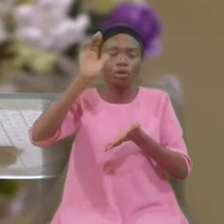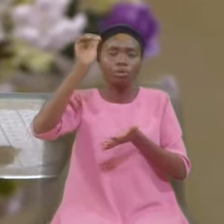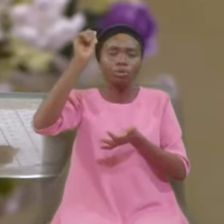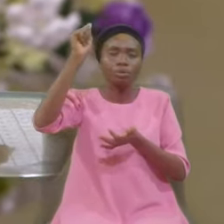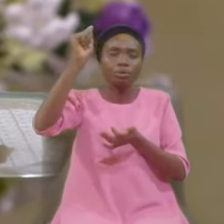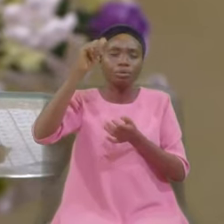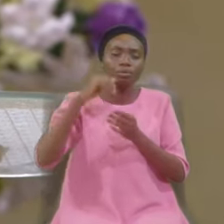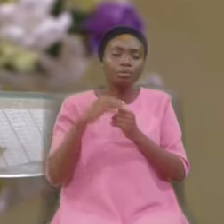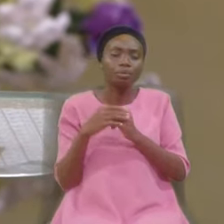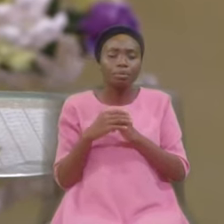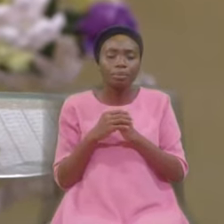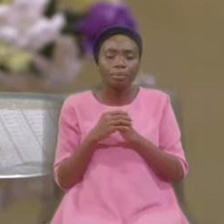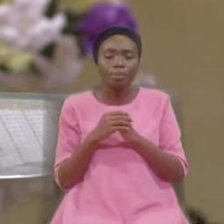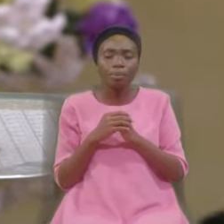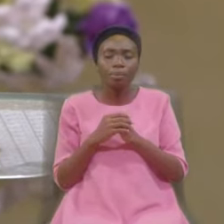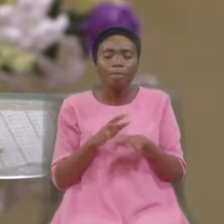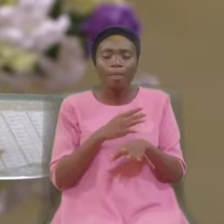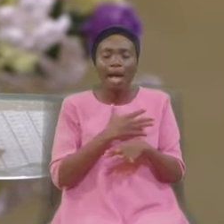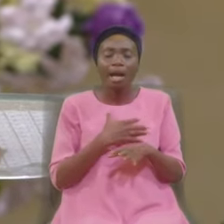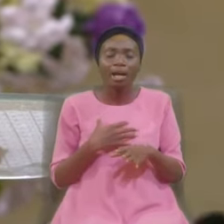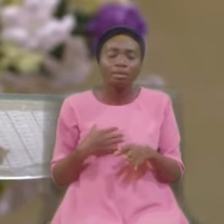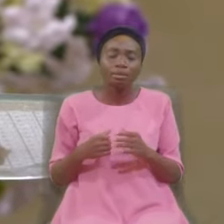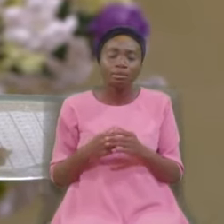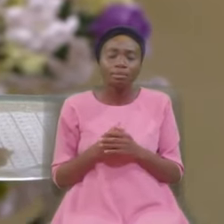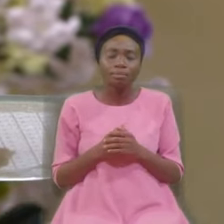yourself. And